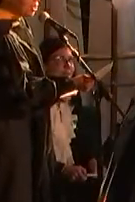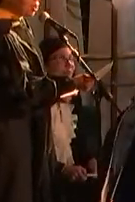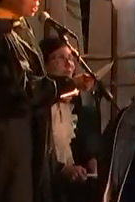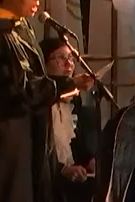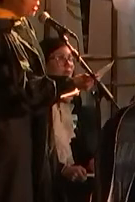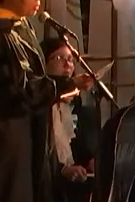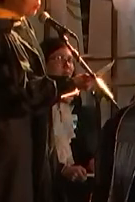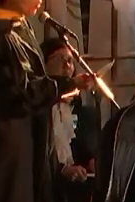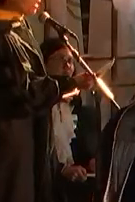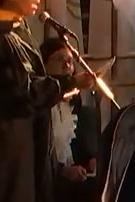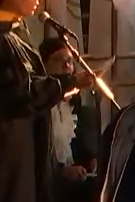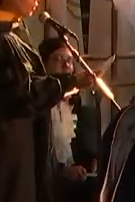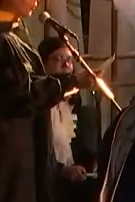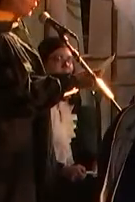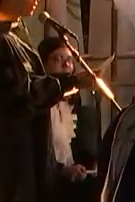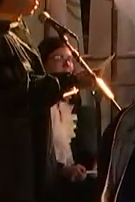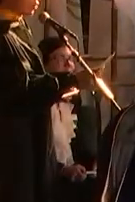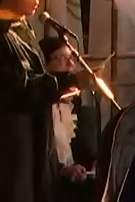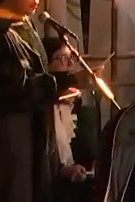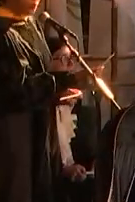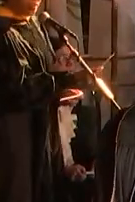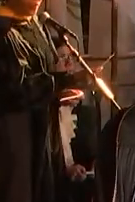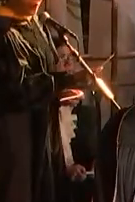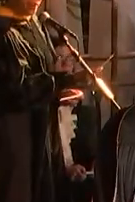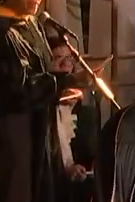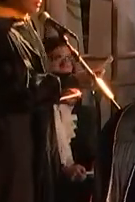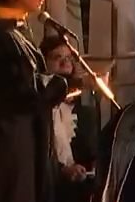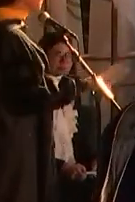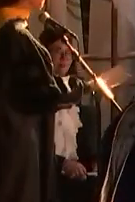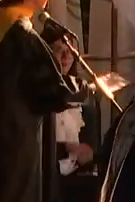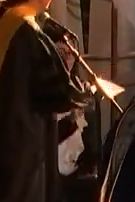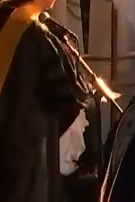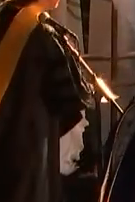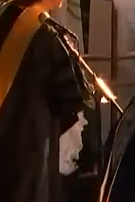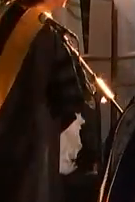Aiden John Morgado, summa cum laude.